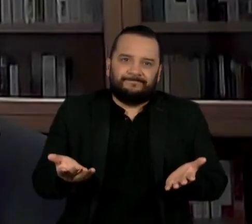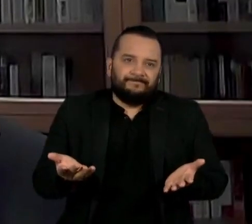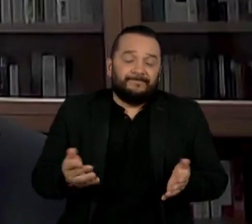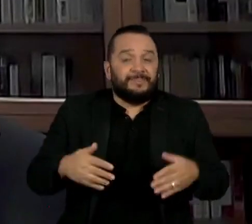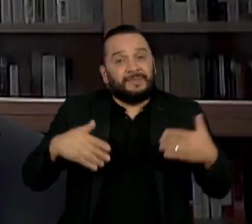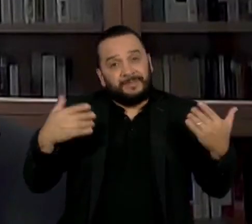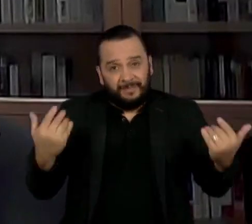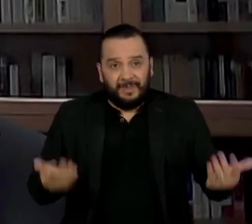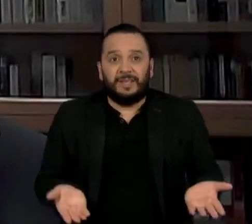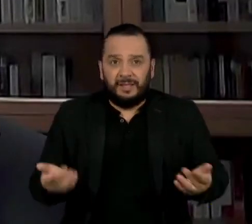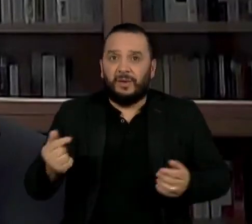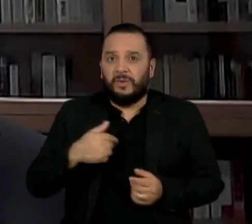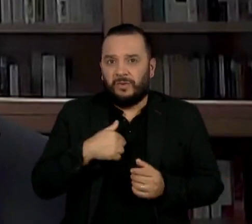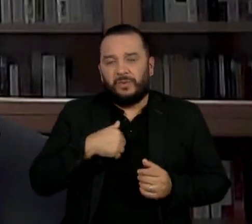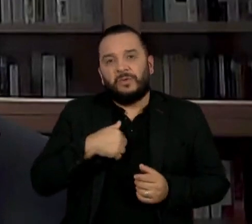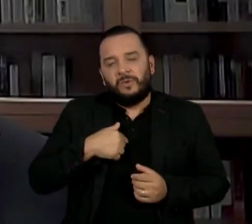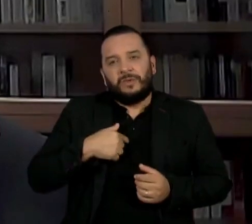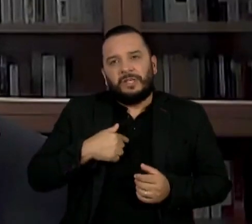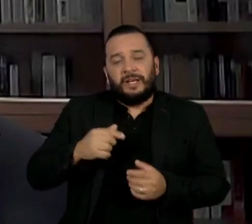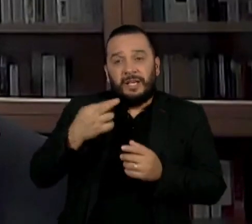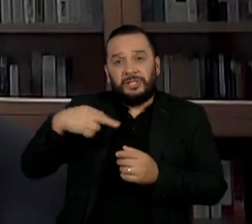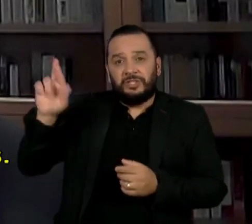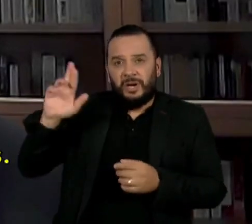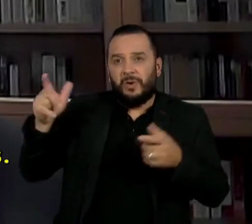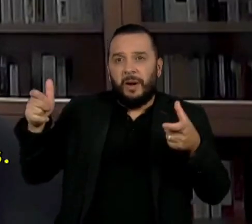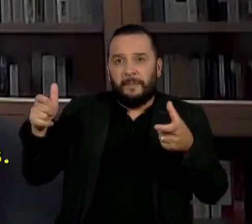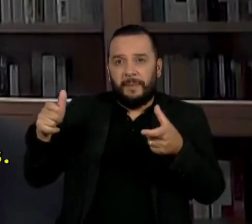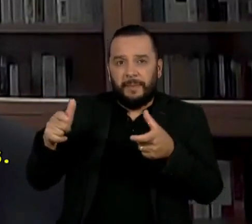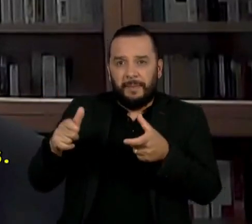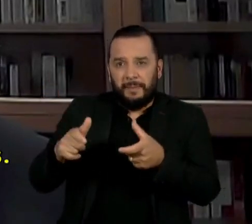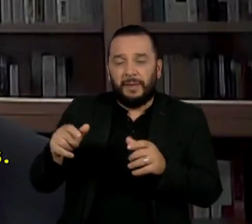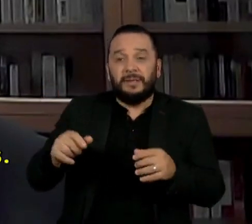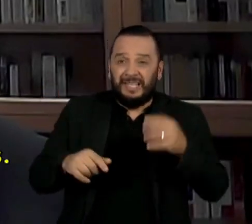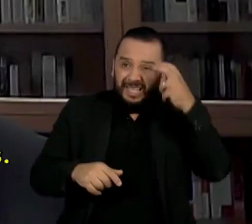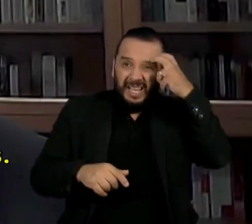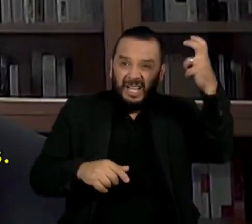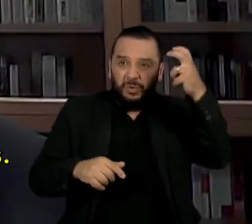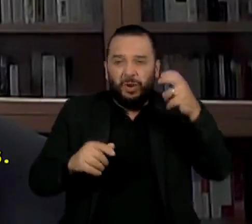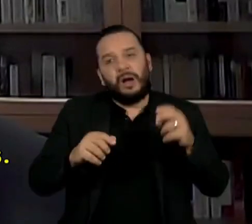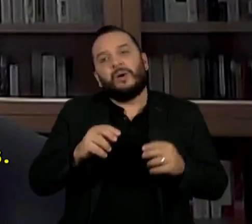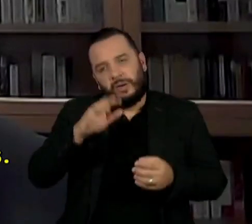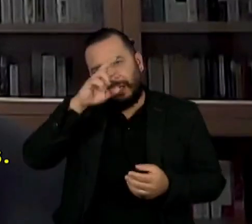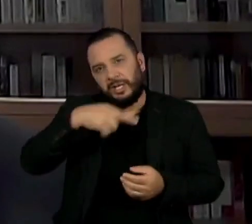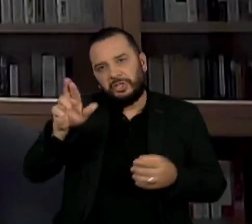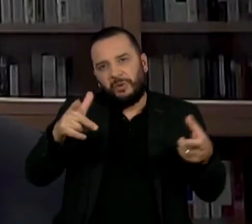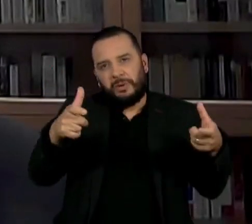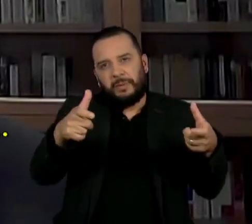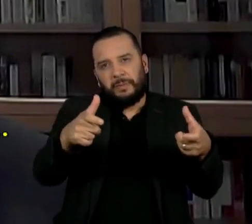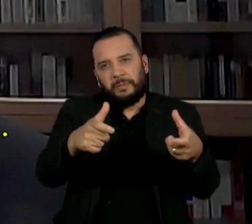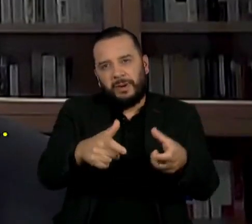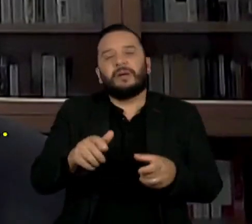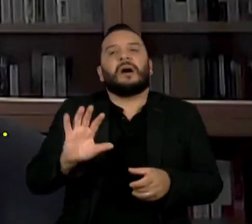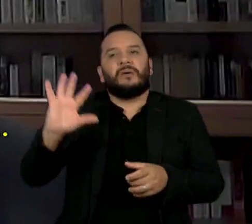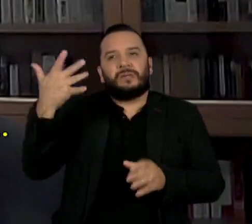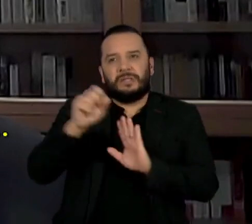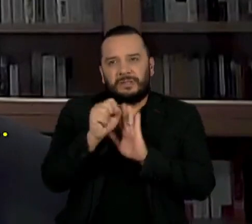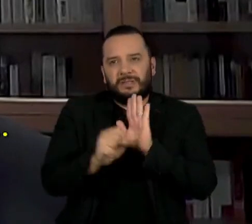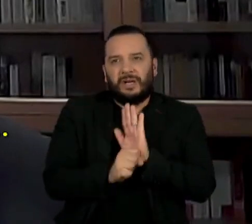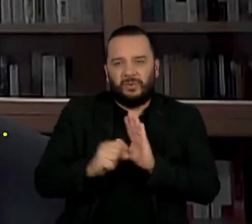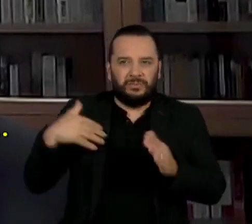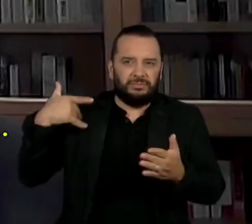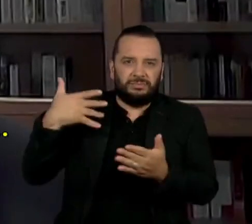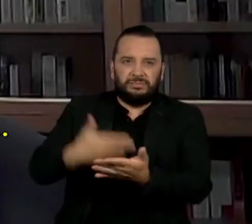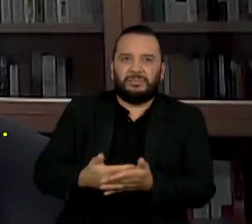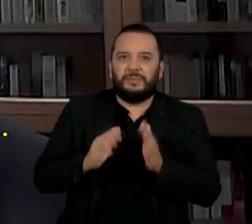a waning among intellectuals in religious faith has been going on for several centuries. Nevertheless,